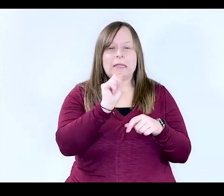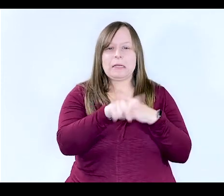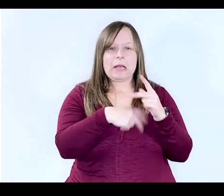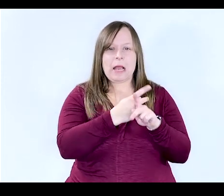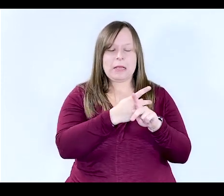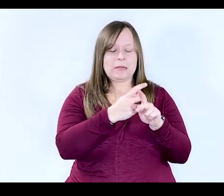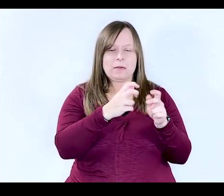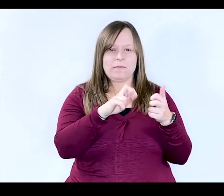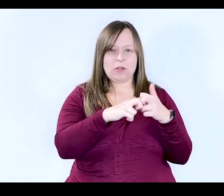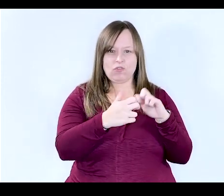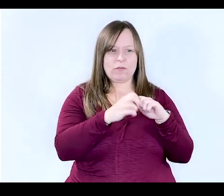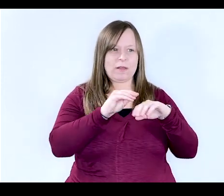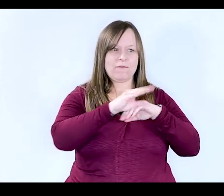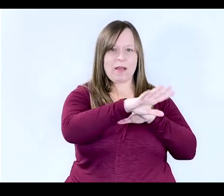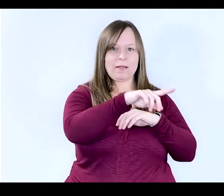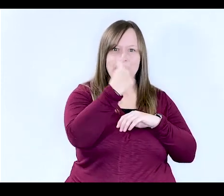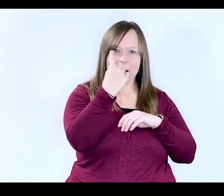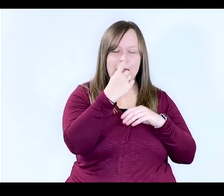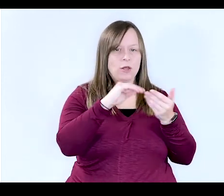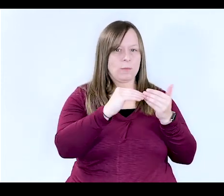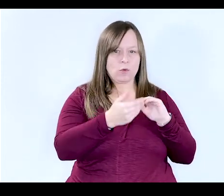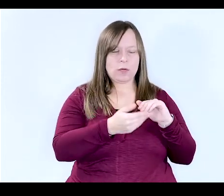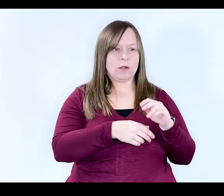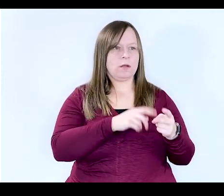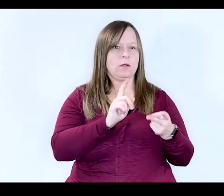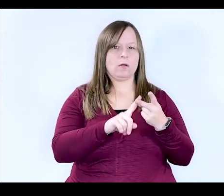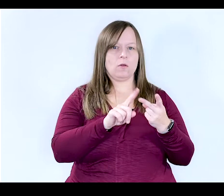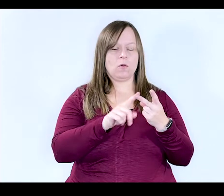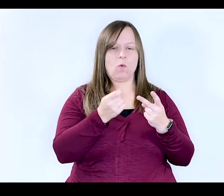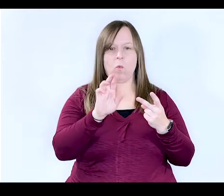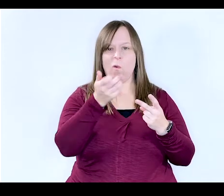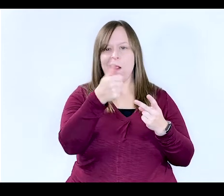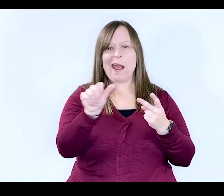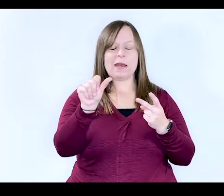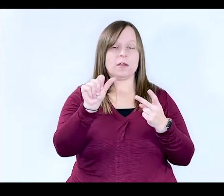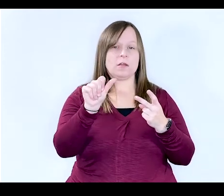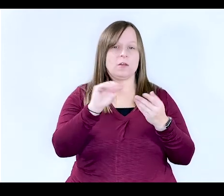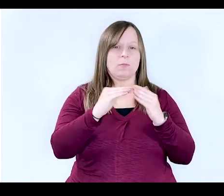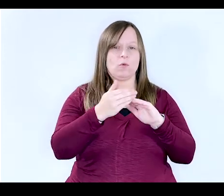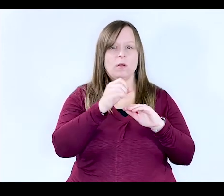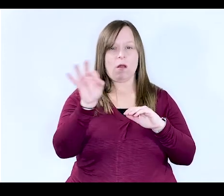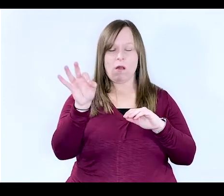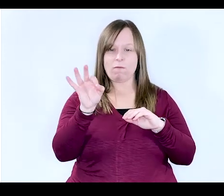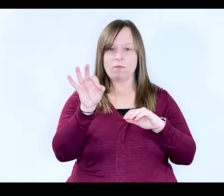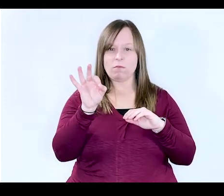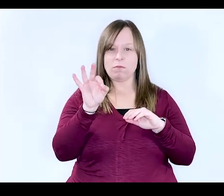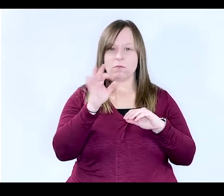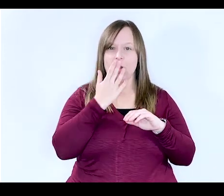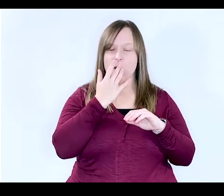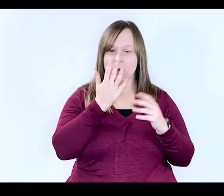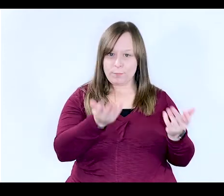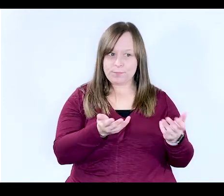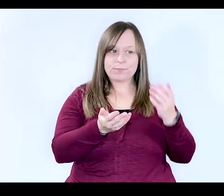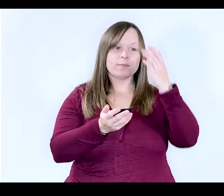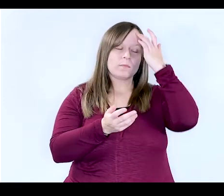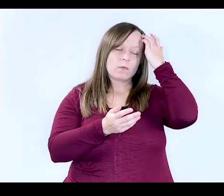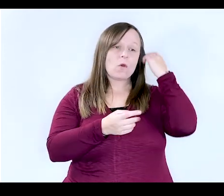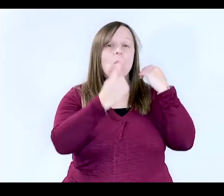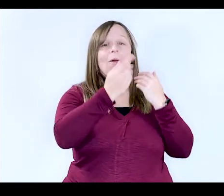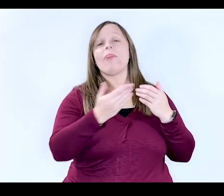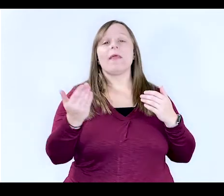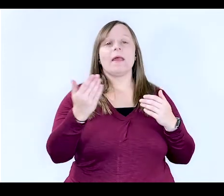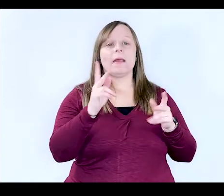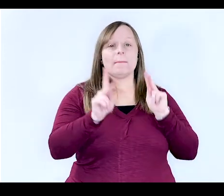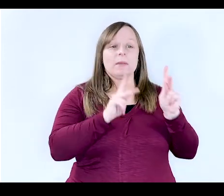any issue that affects the Black community or any community of color. So one of the things